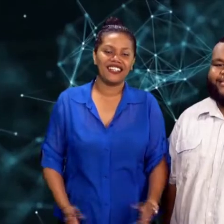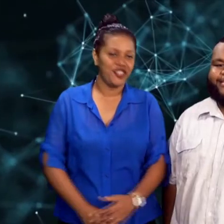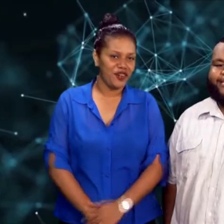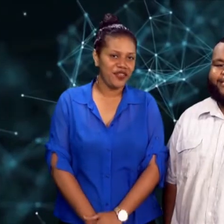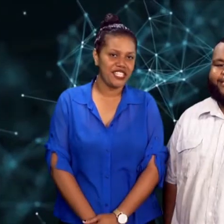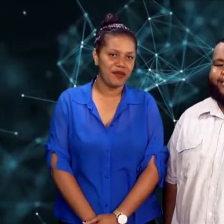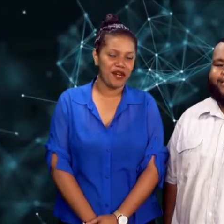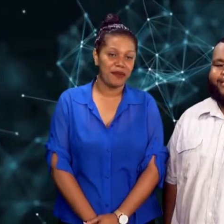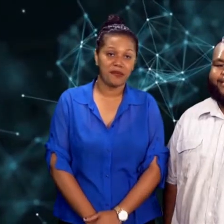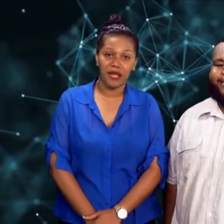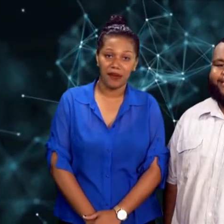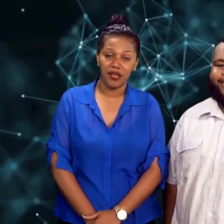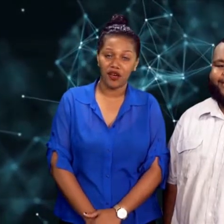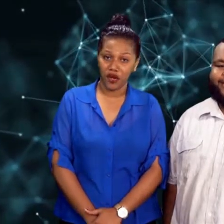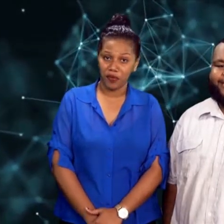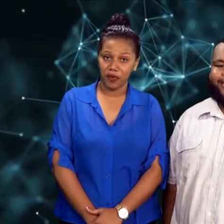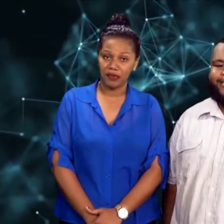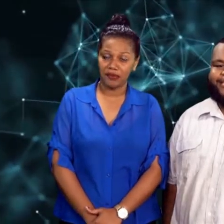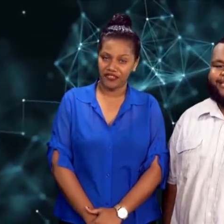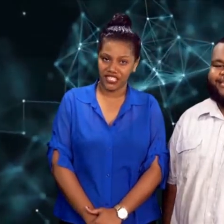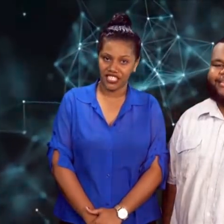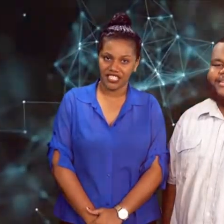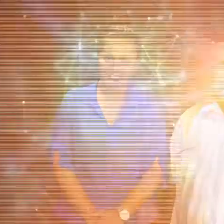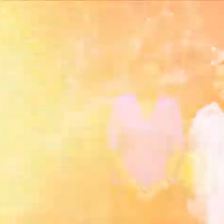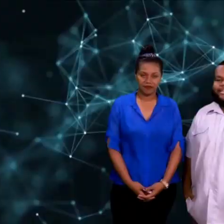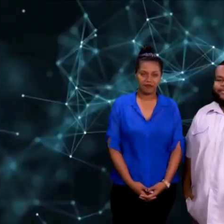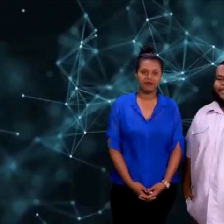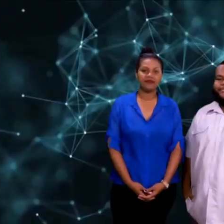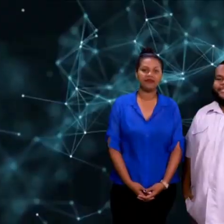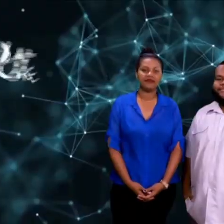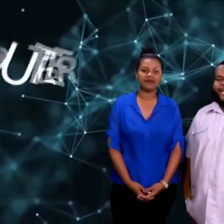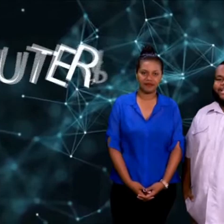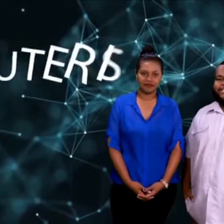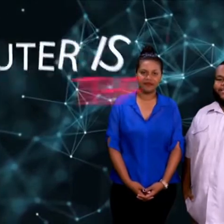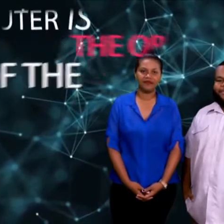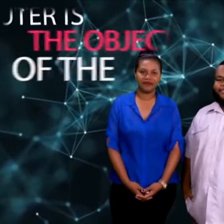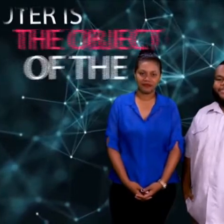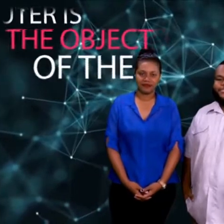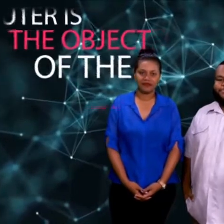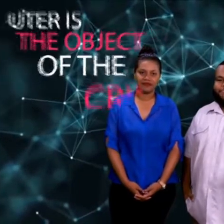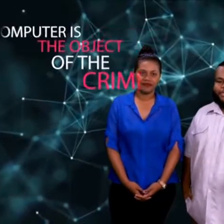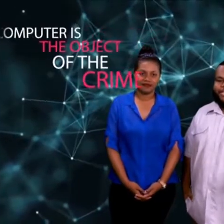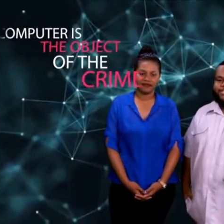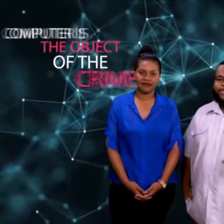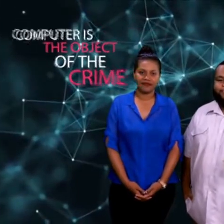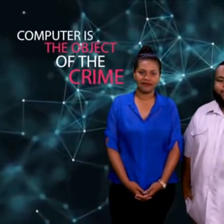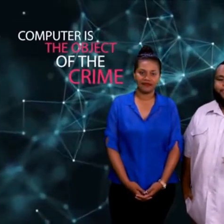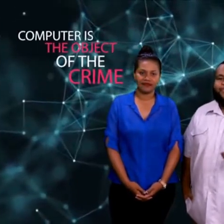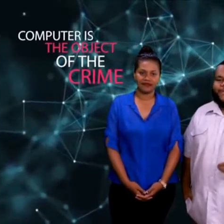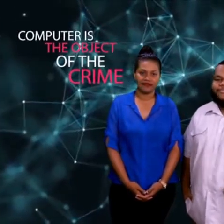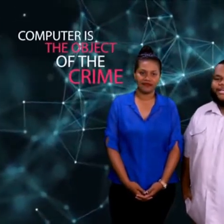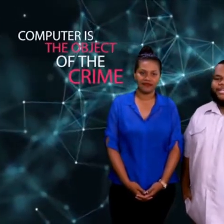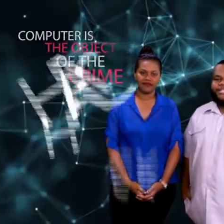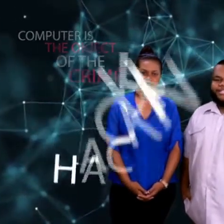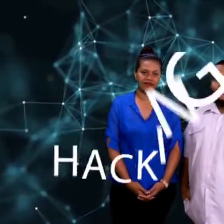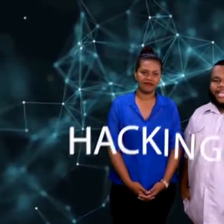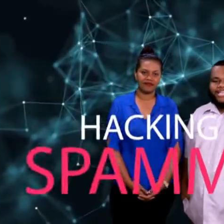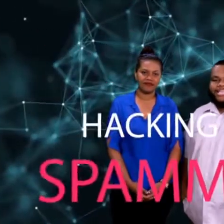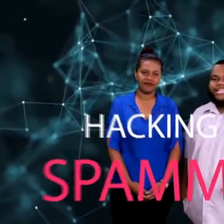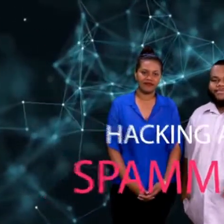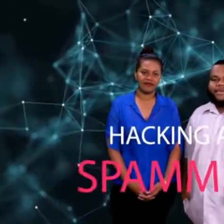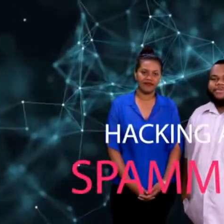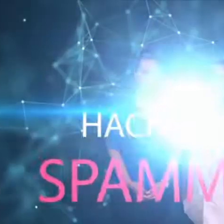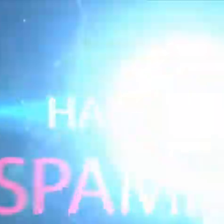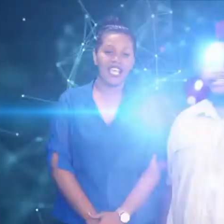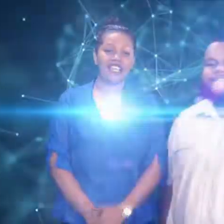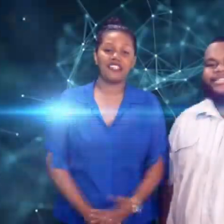Bulunaka, do you know that cybercrime is becoming a growing problem in Fiji? Cybercrime is defined as a crime in which a computer is the object of the crime, such as hacking